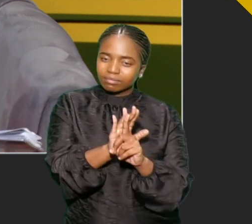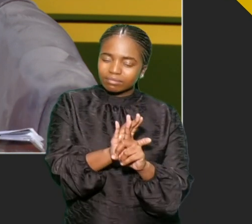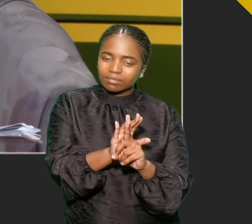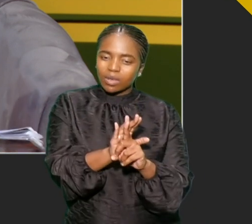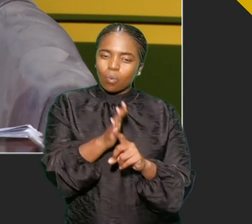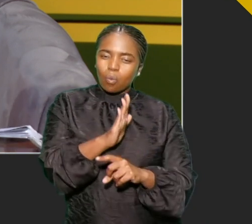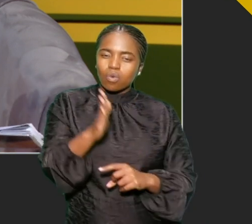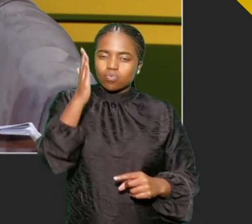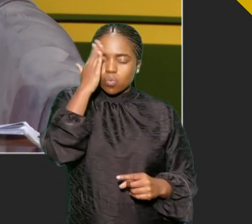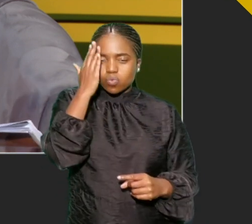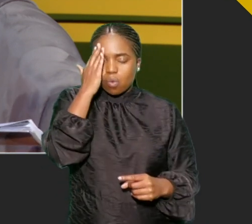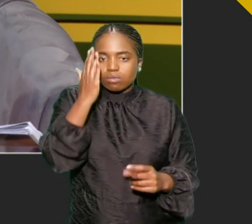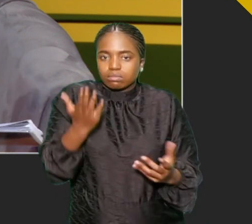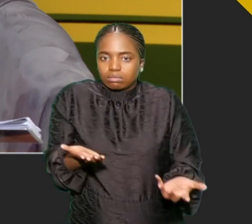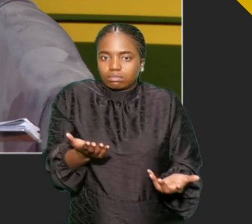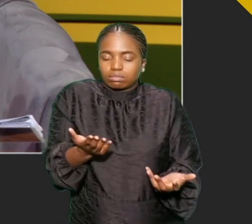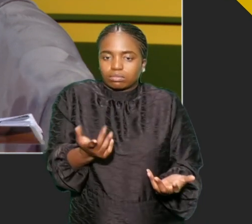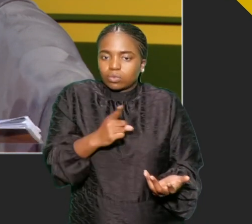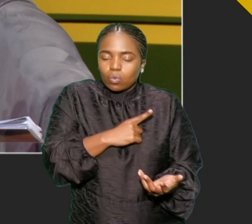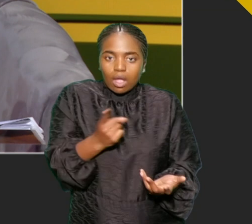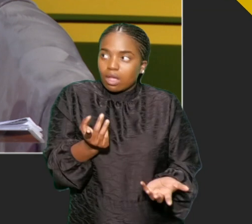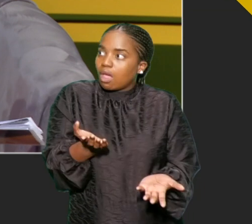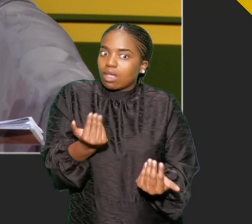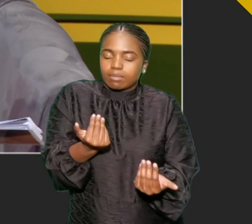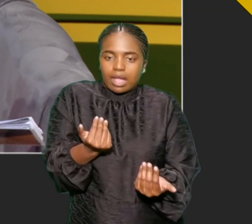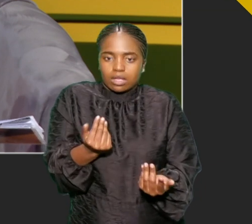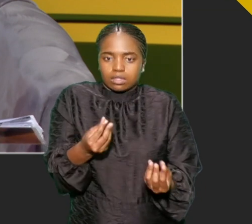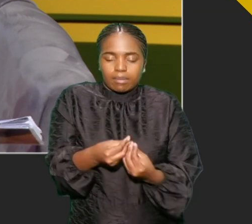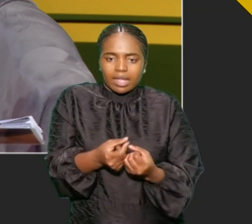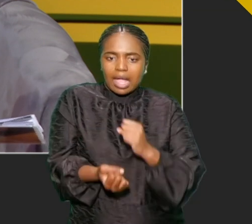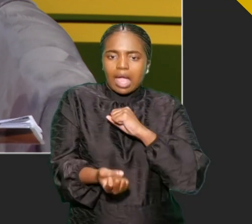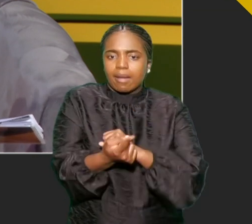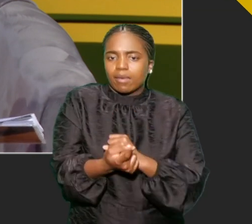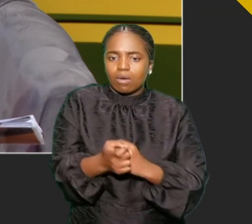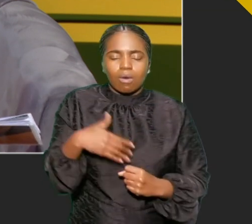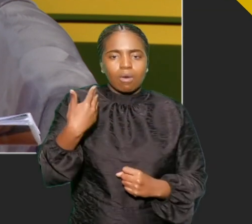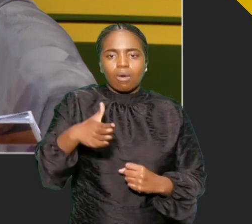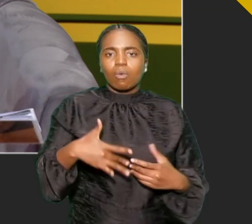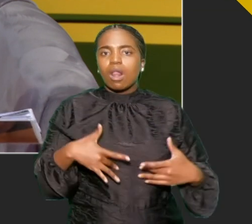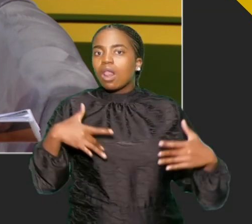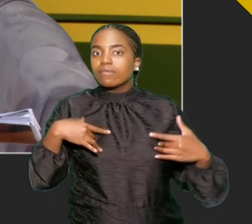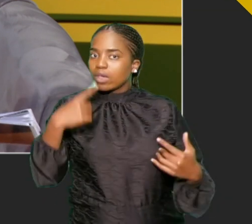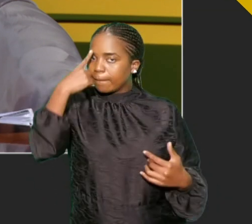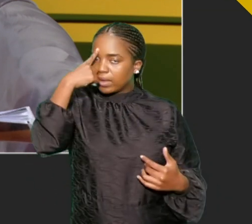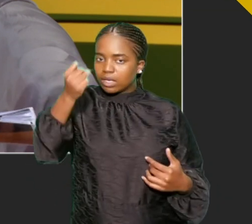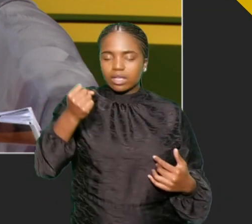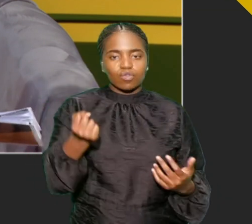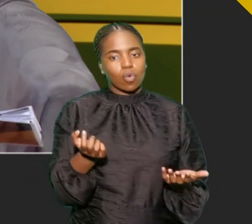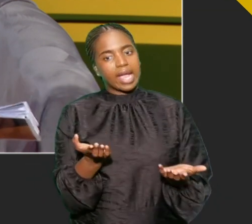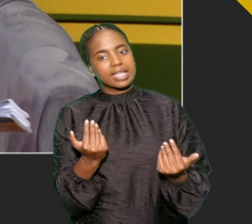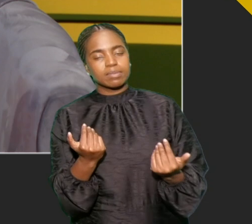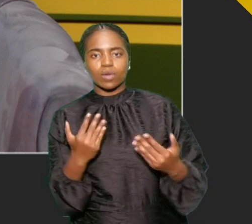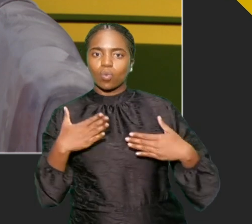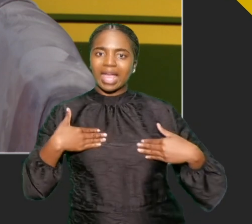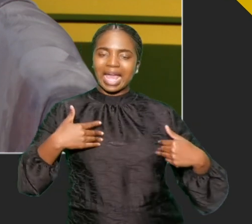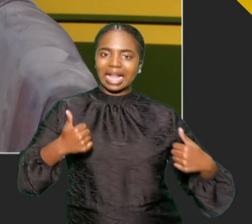Bulweji. Bulweji is something that you are not expecting at any point. You know, everybody goes on their life believing and expecting gore, we are